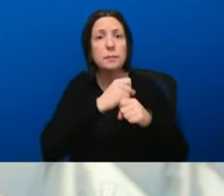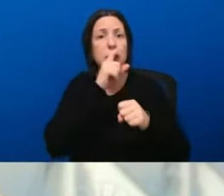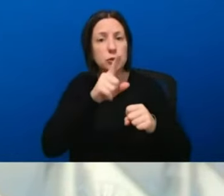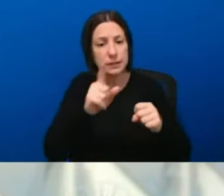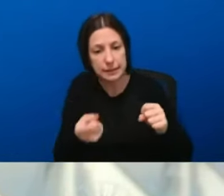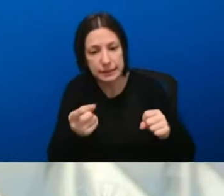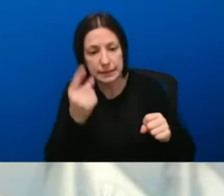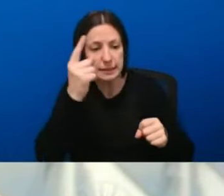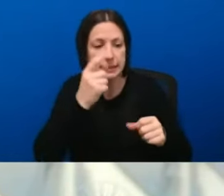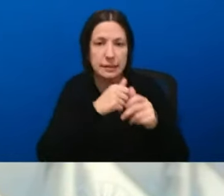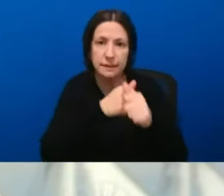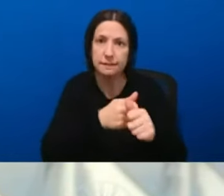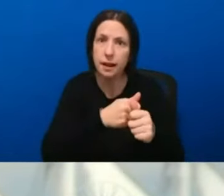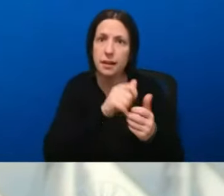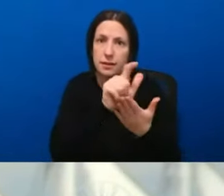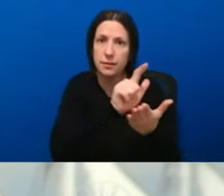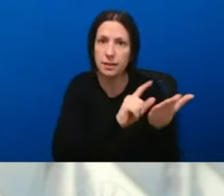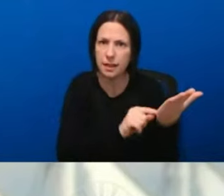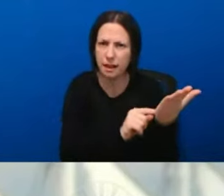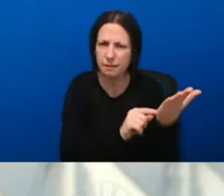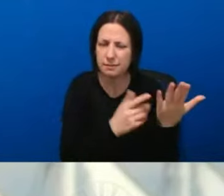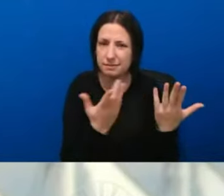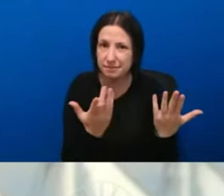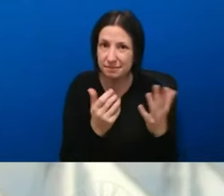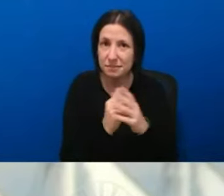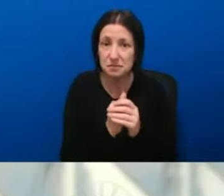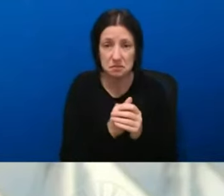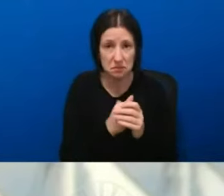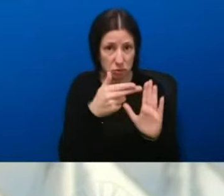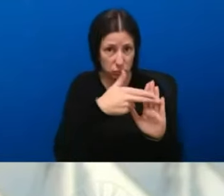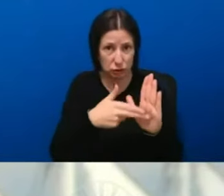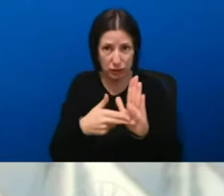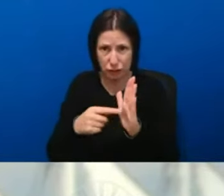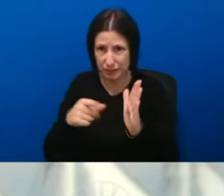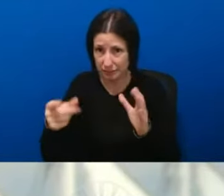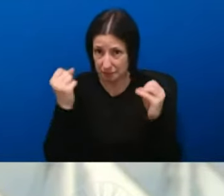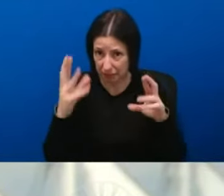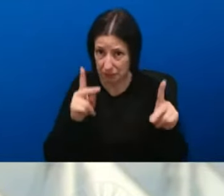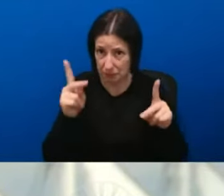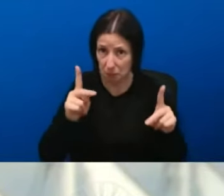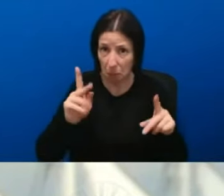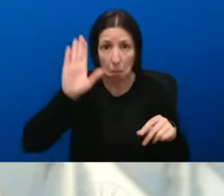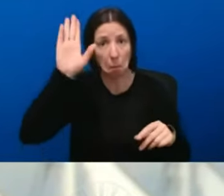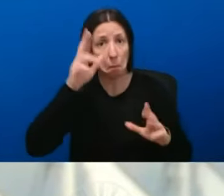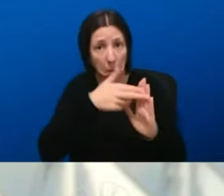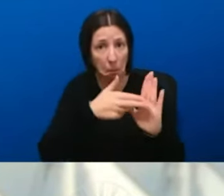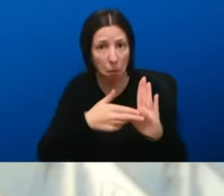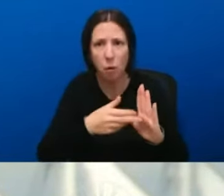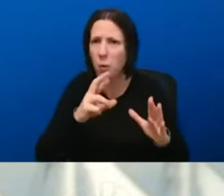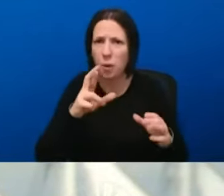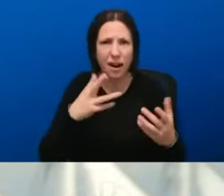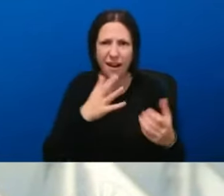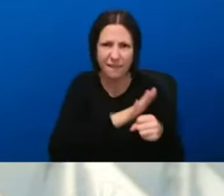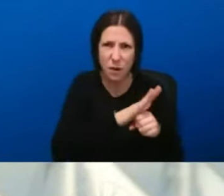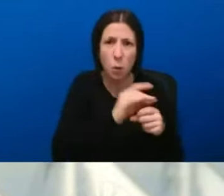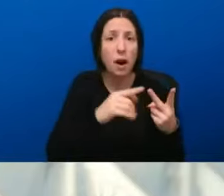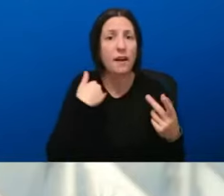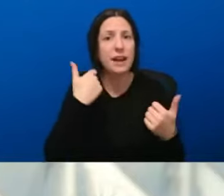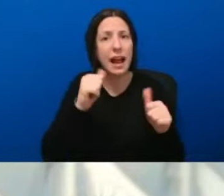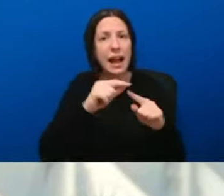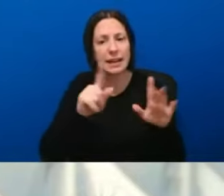was designed? So the minister mentioned registration, for example. Is there evidence there's a lot of uptake and